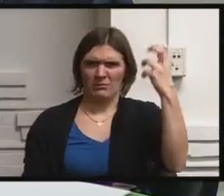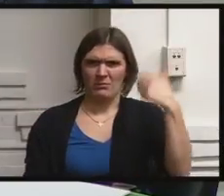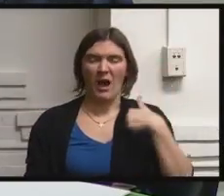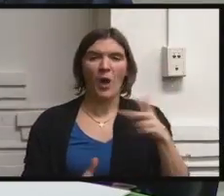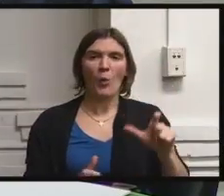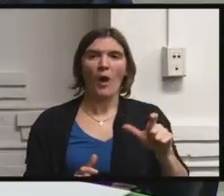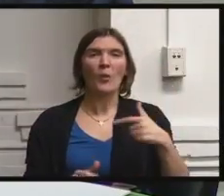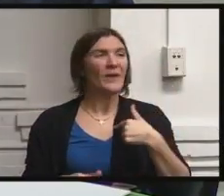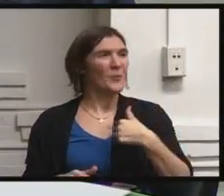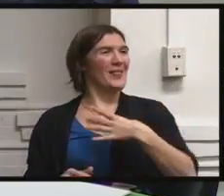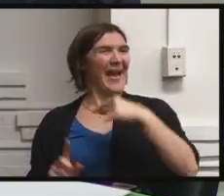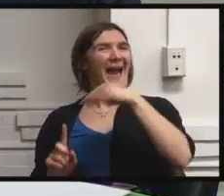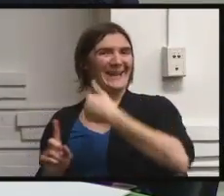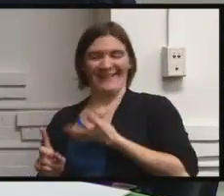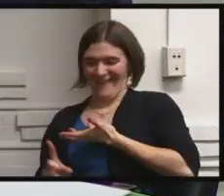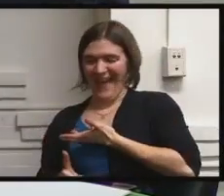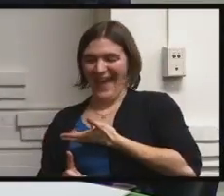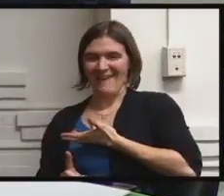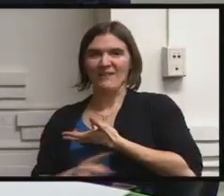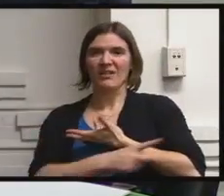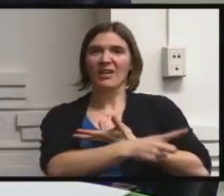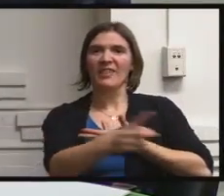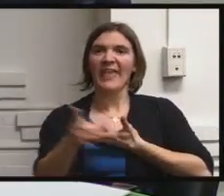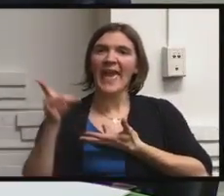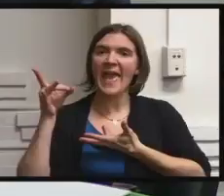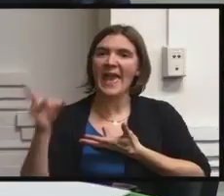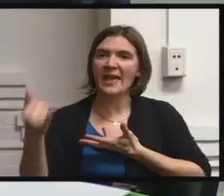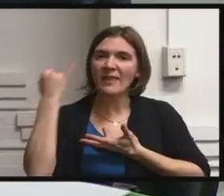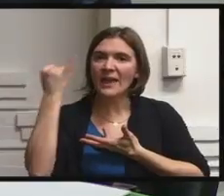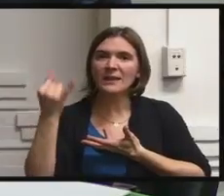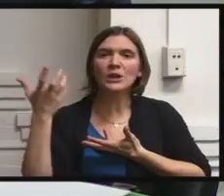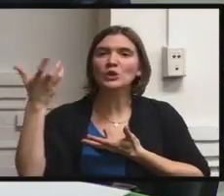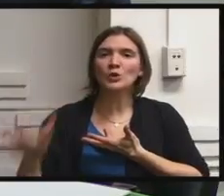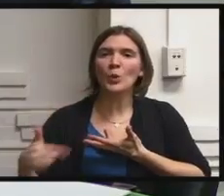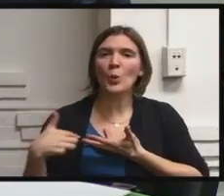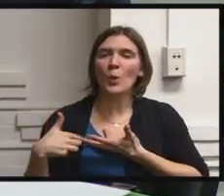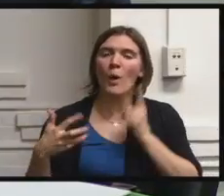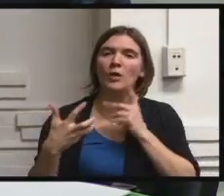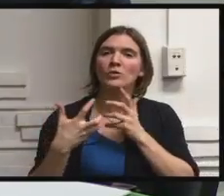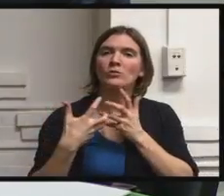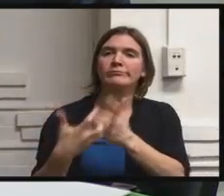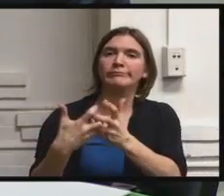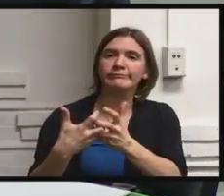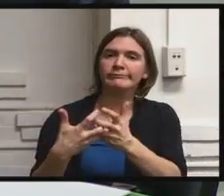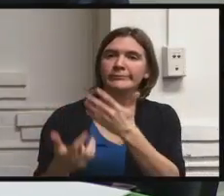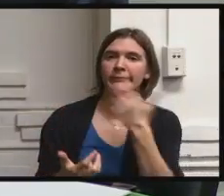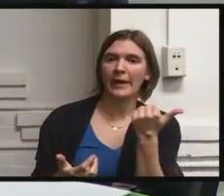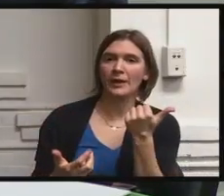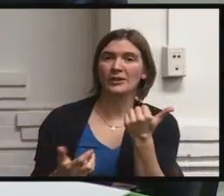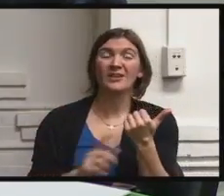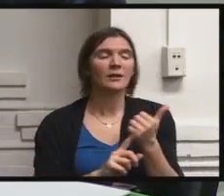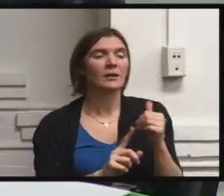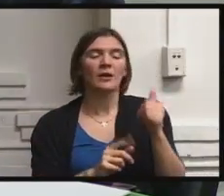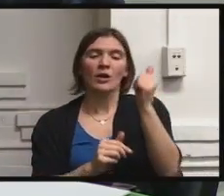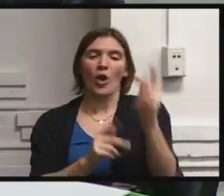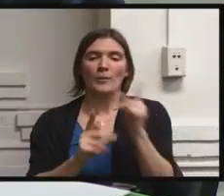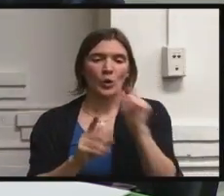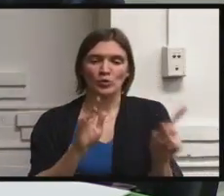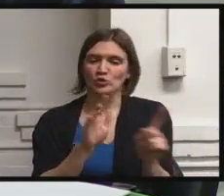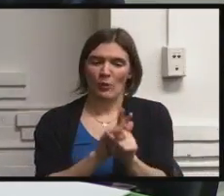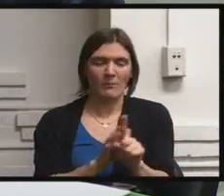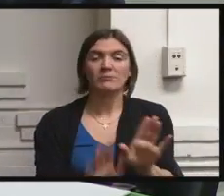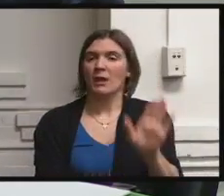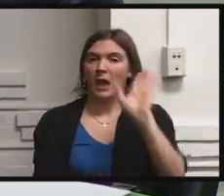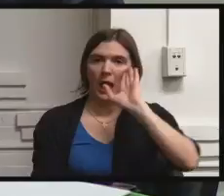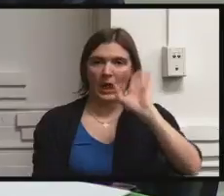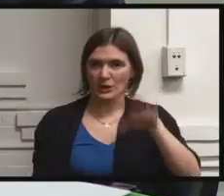but we know that there's enough sort of momentum behind it that, you know, and again, John, no, not everybody shows up at stuff, is,